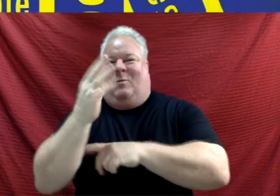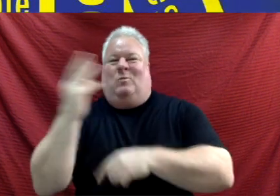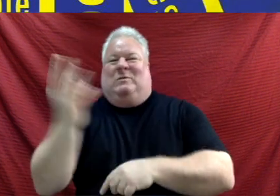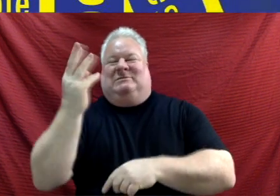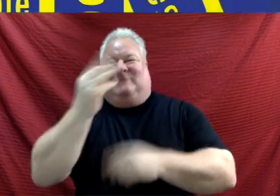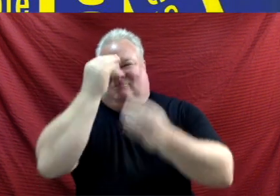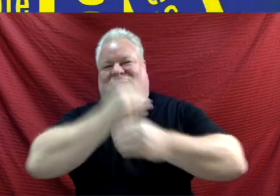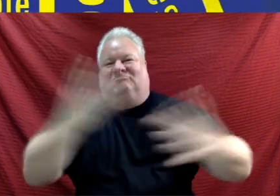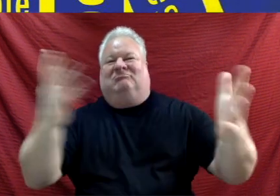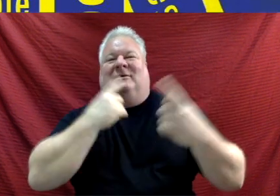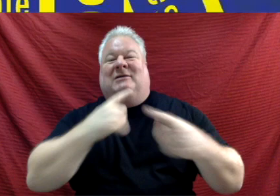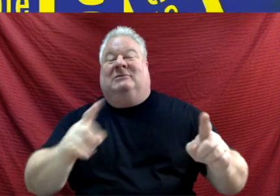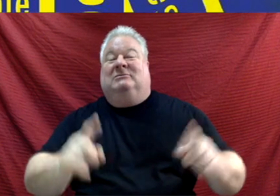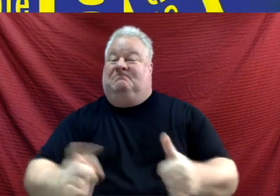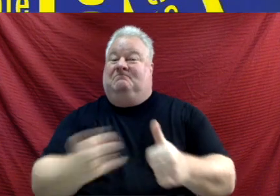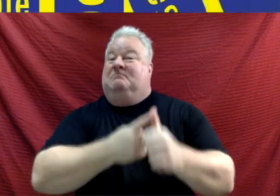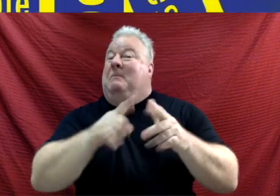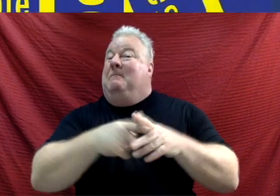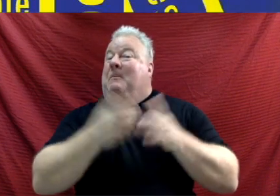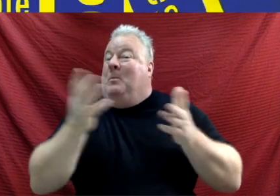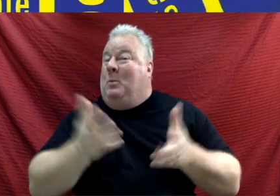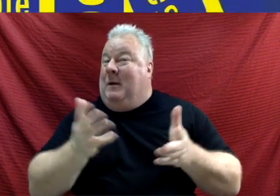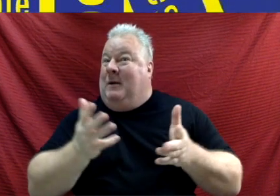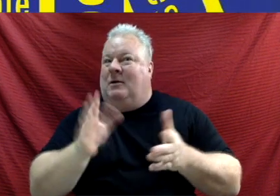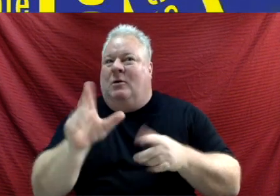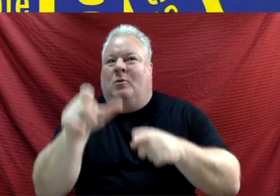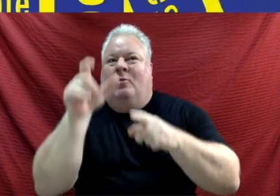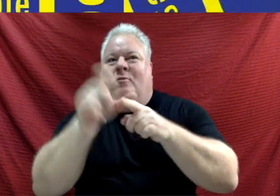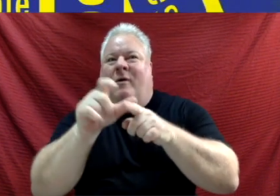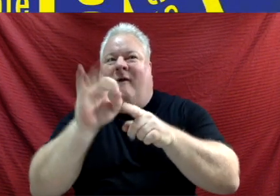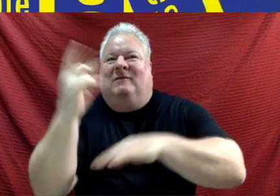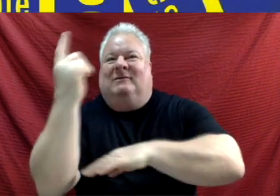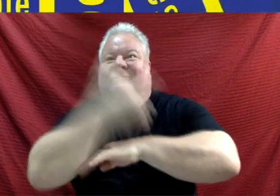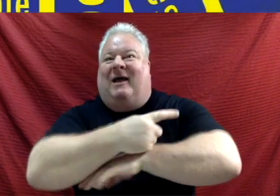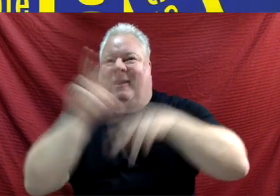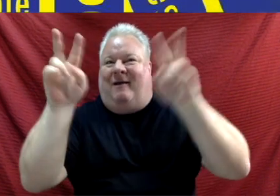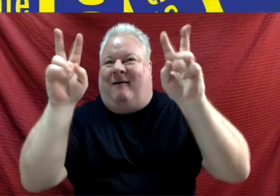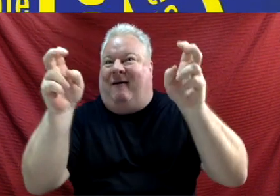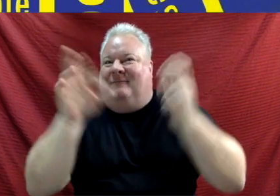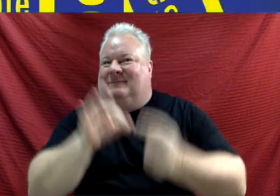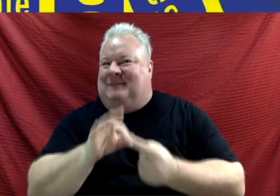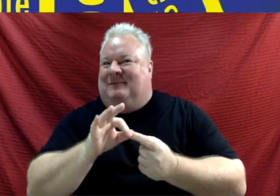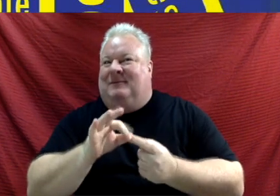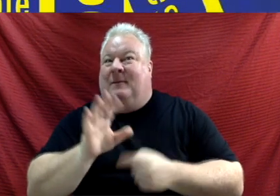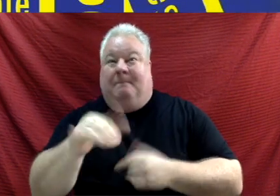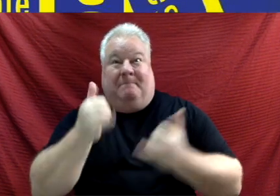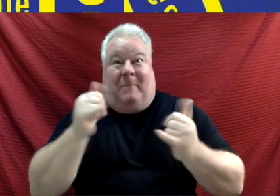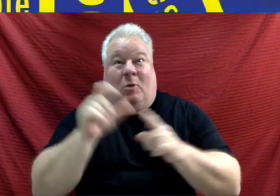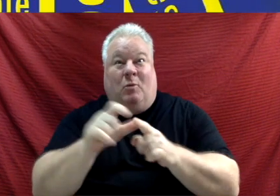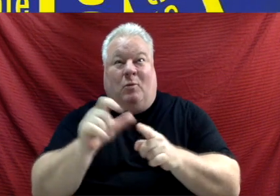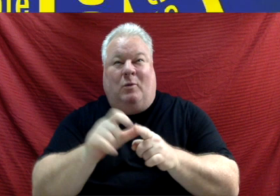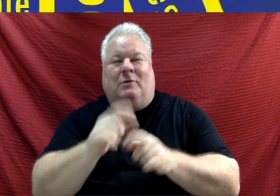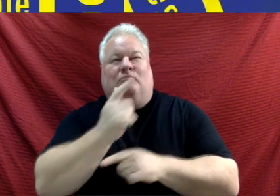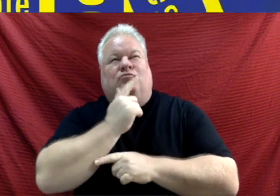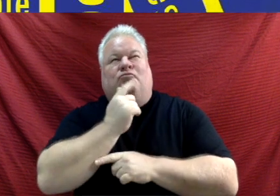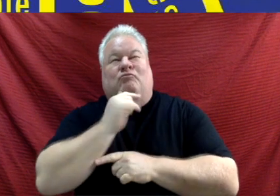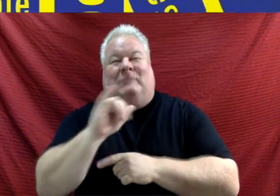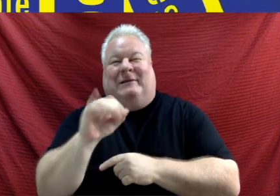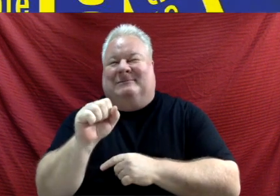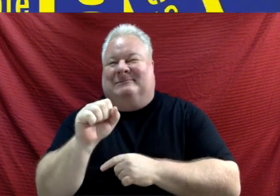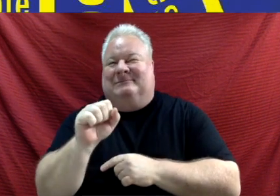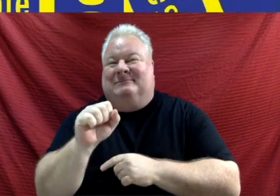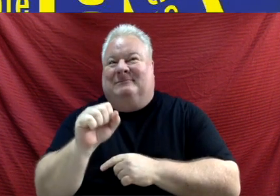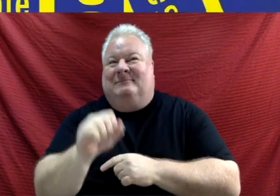morning announcements. First, let's begin with word of the day. Today's word